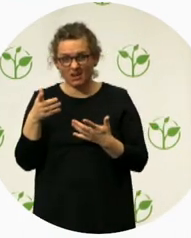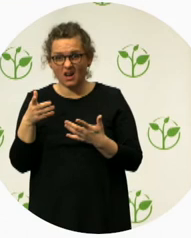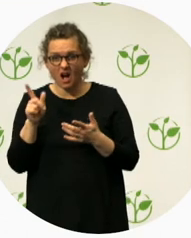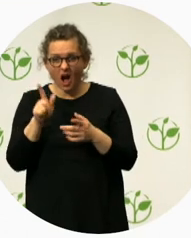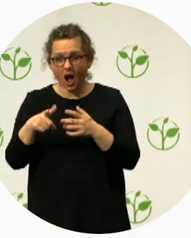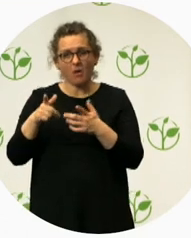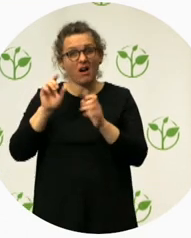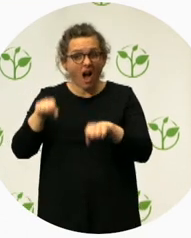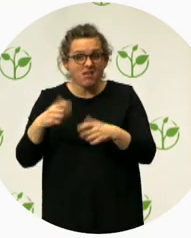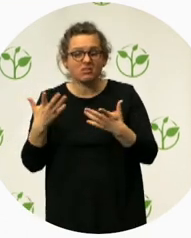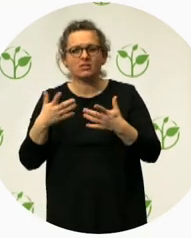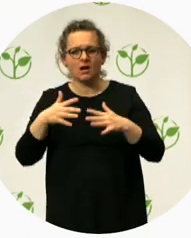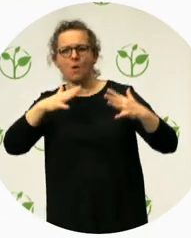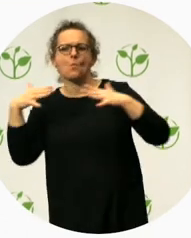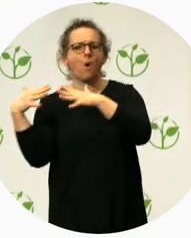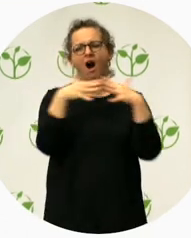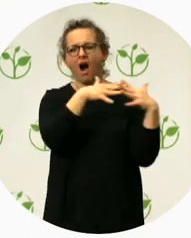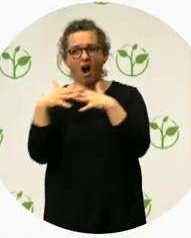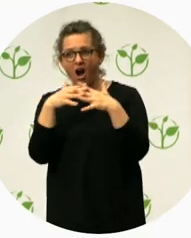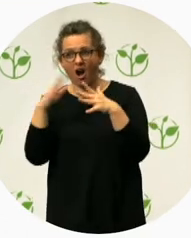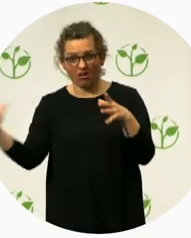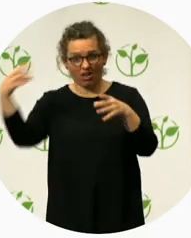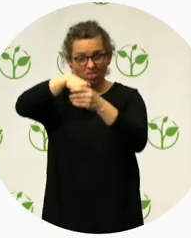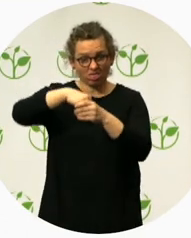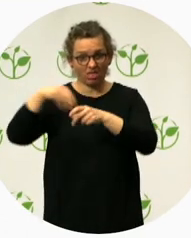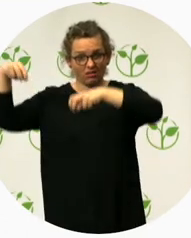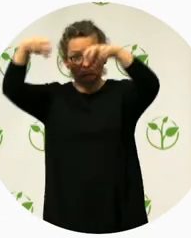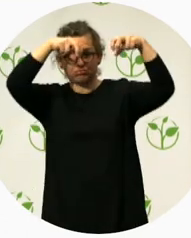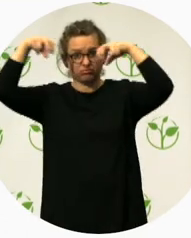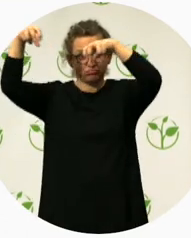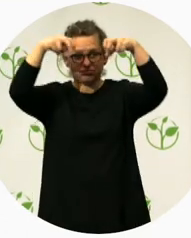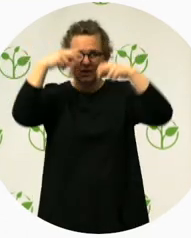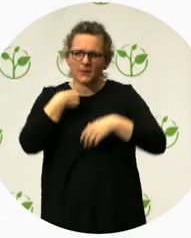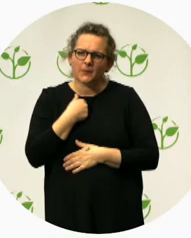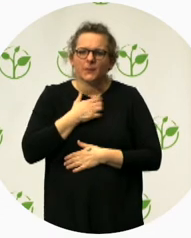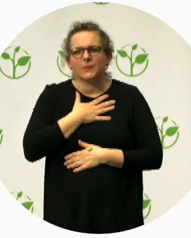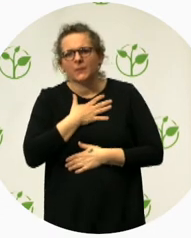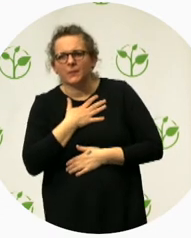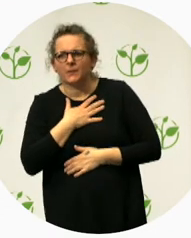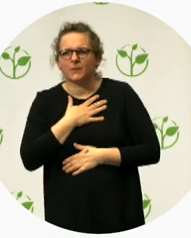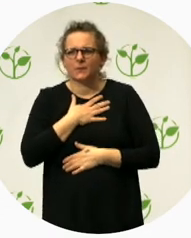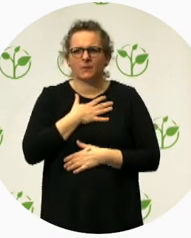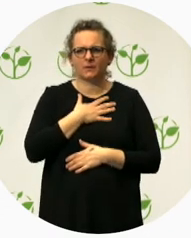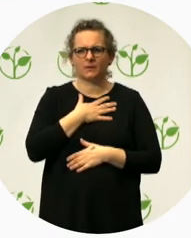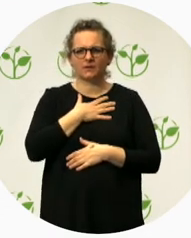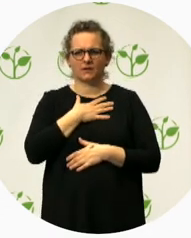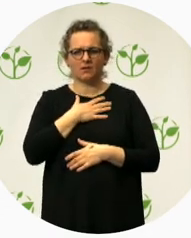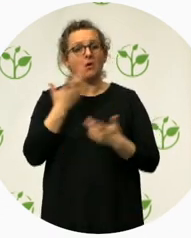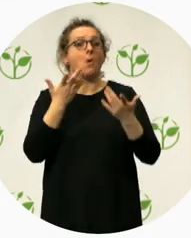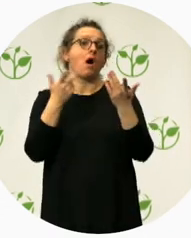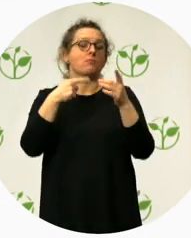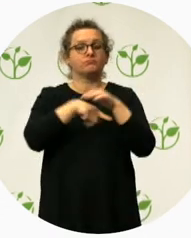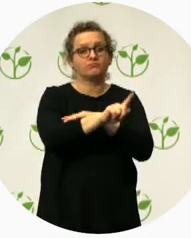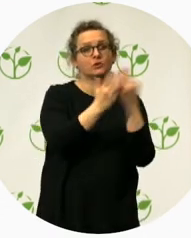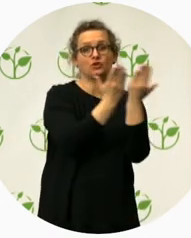and middle schools and high schools, where actually drone technology is impacting and it's being disruptive in a sense.